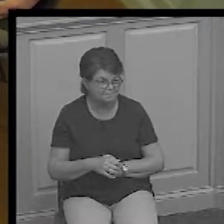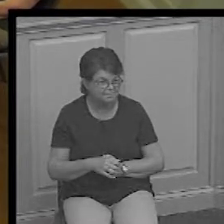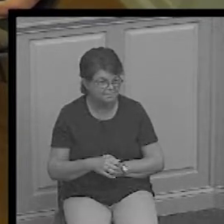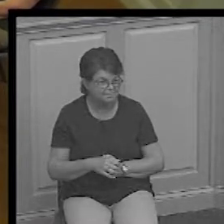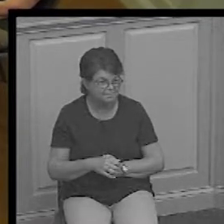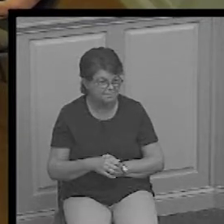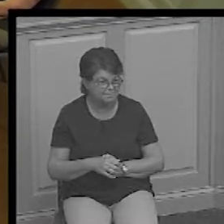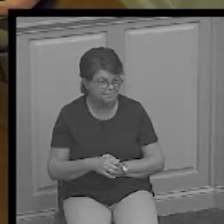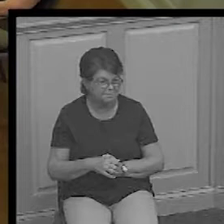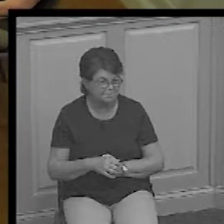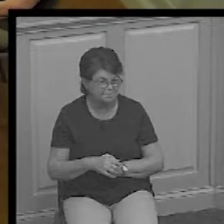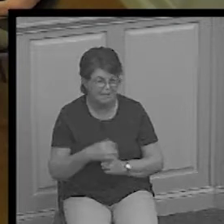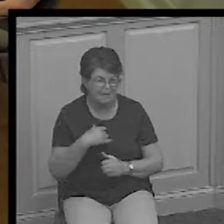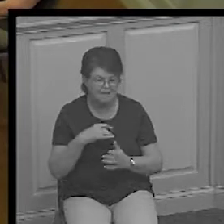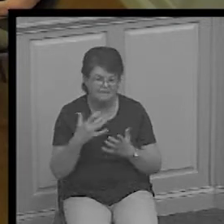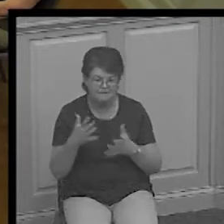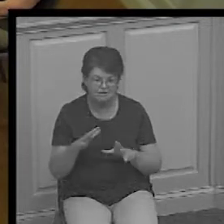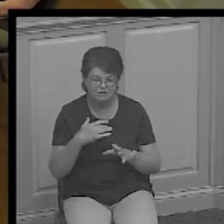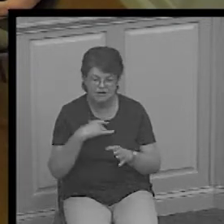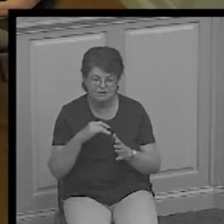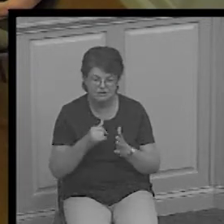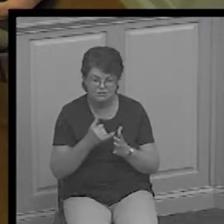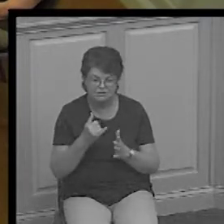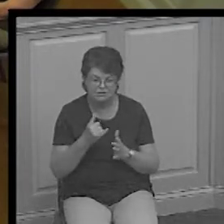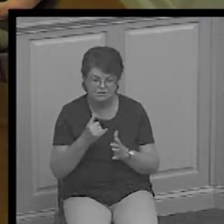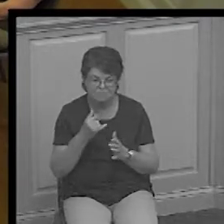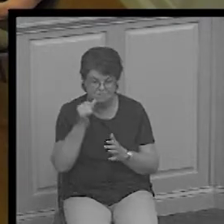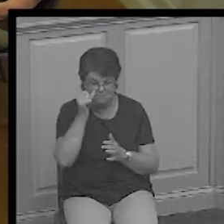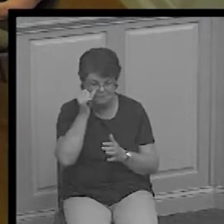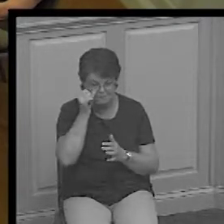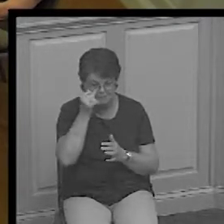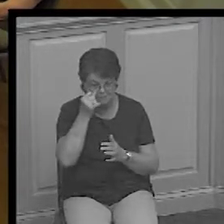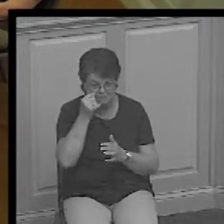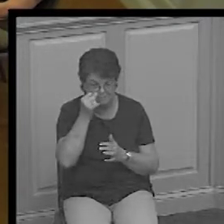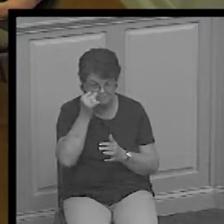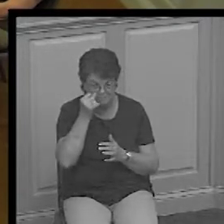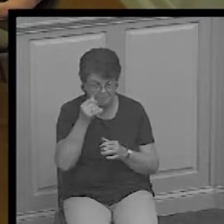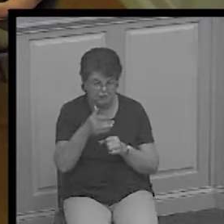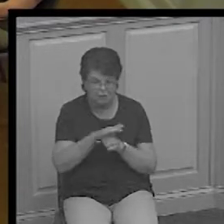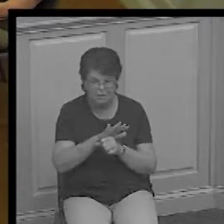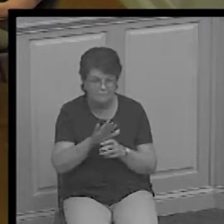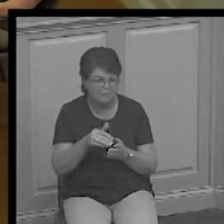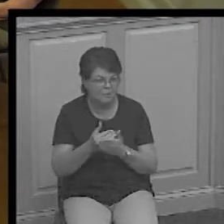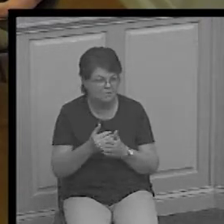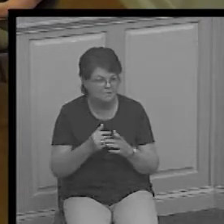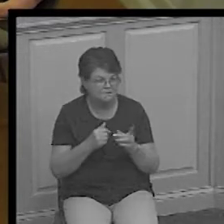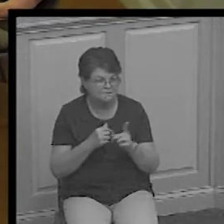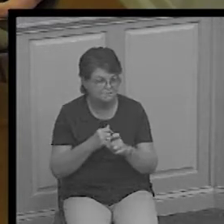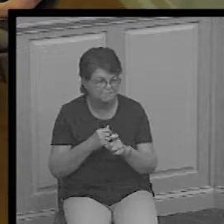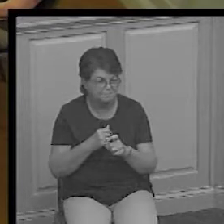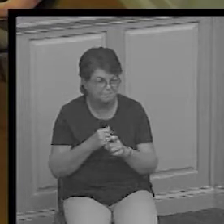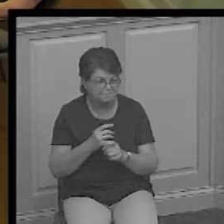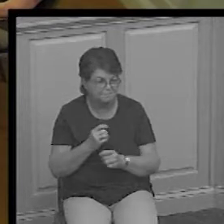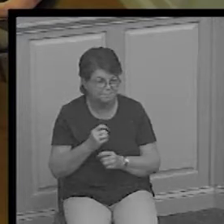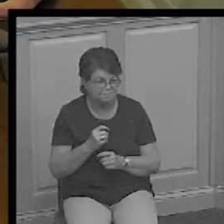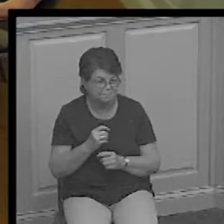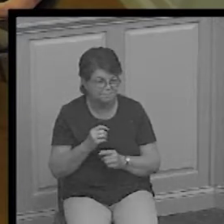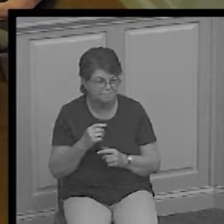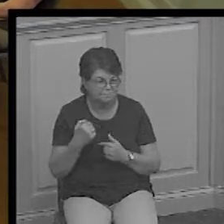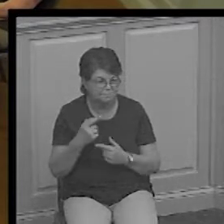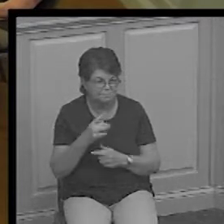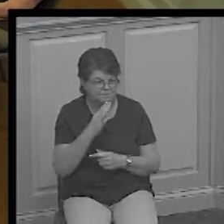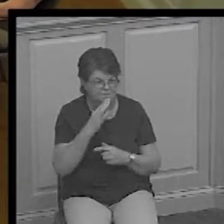I just want to be sure I covered all that I was asked, we were asked to cover by this citizen, that's all. I'm good. So how does this, since you're talking